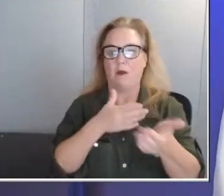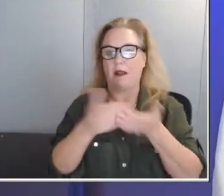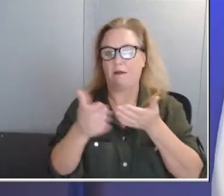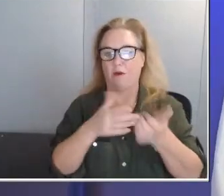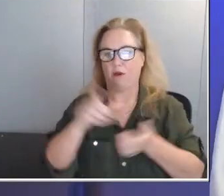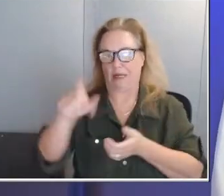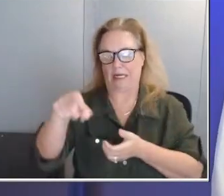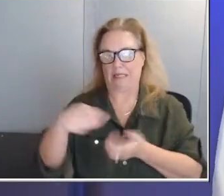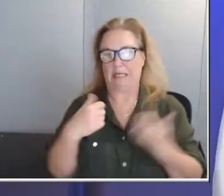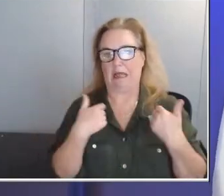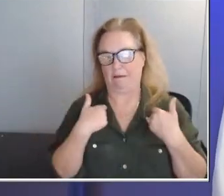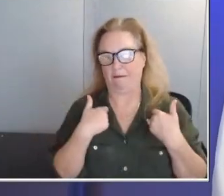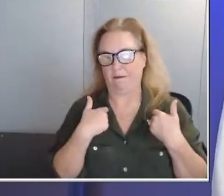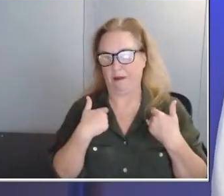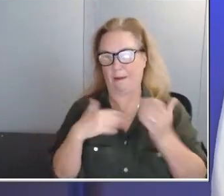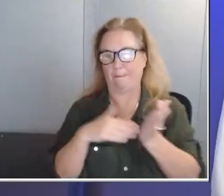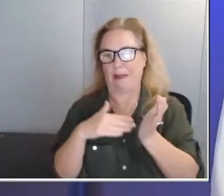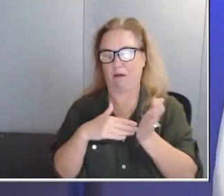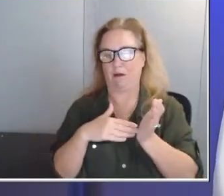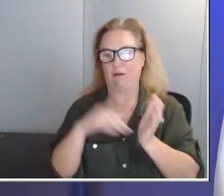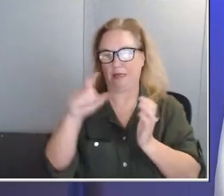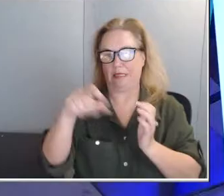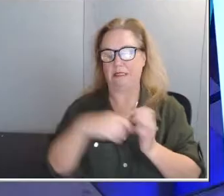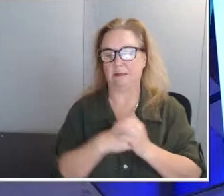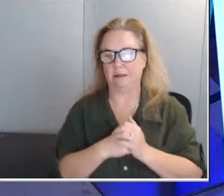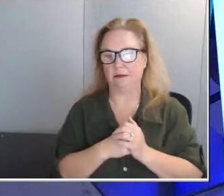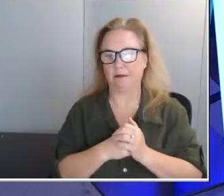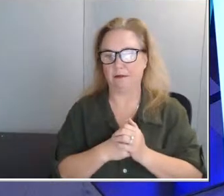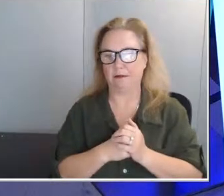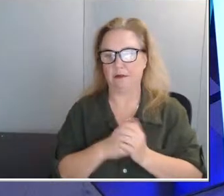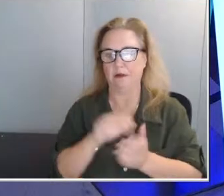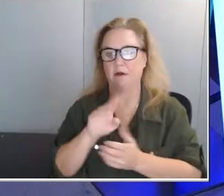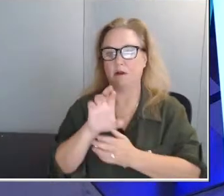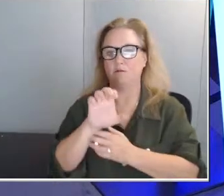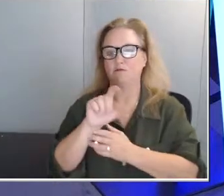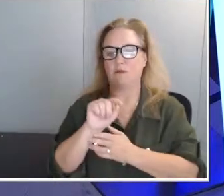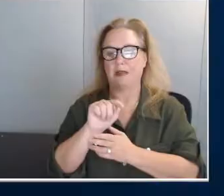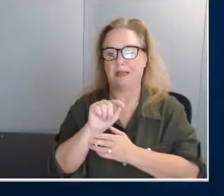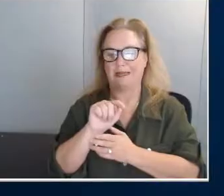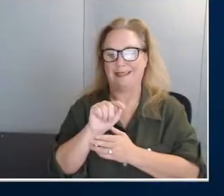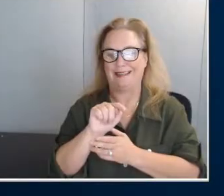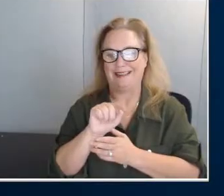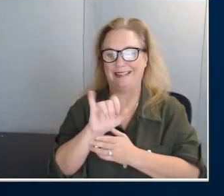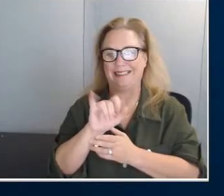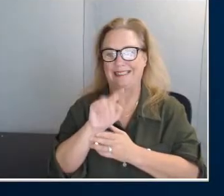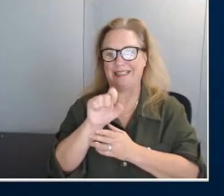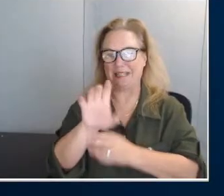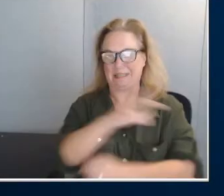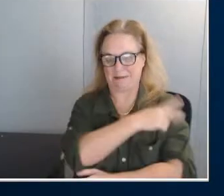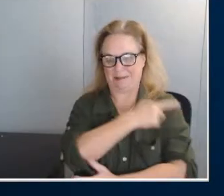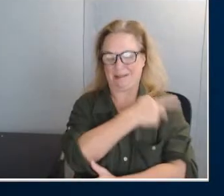they have, medical needs they have going forward. And Brett sits. He's one of your patients.